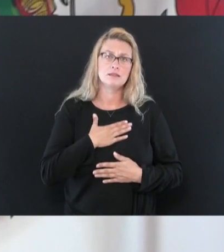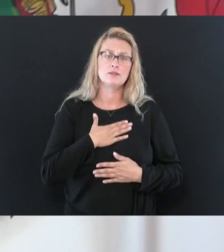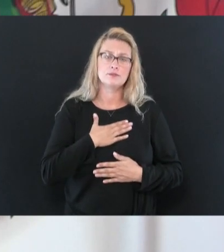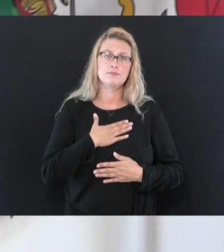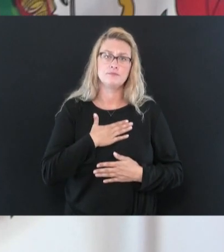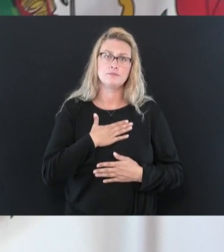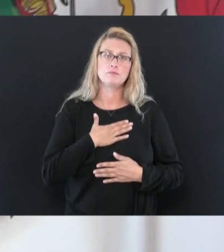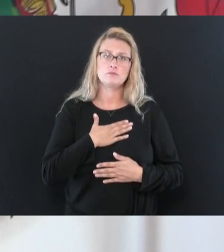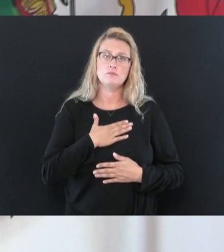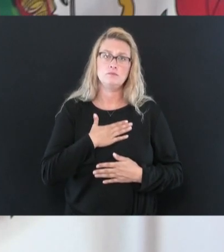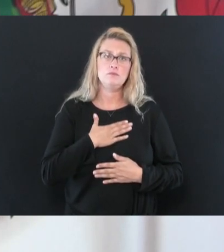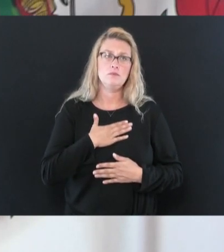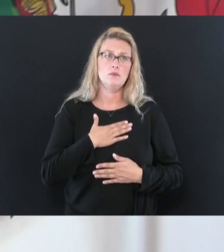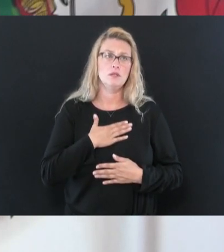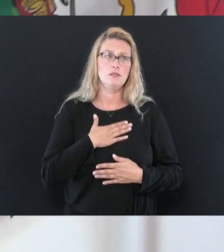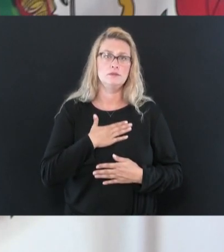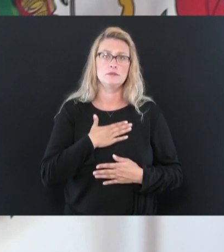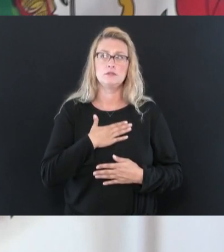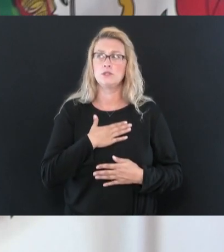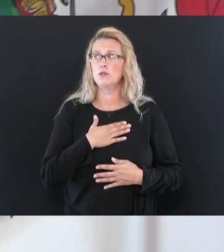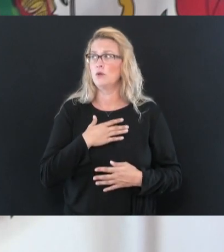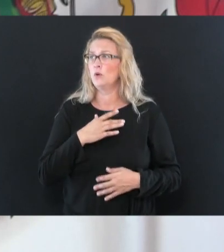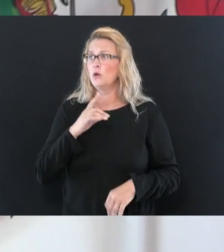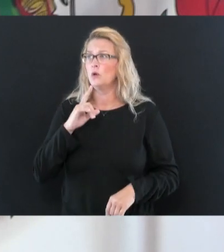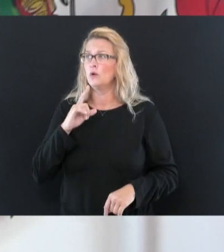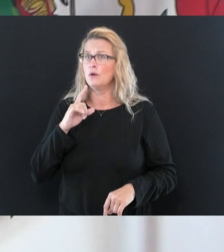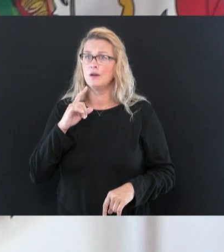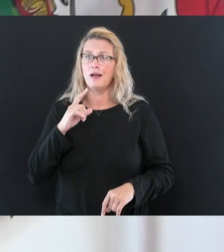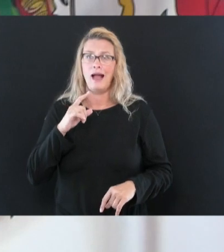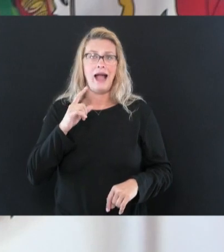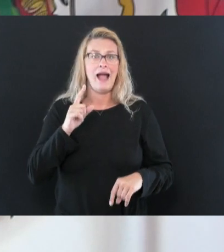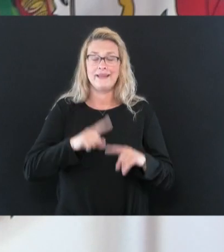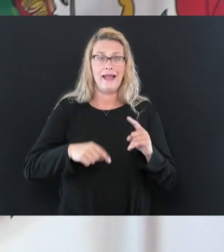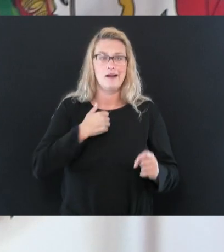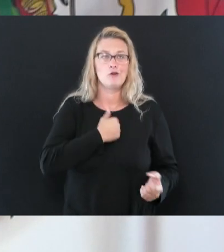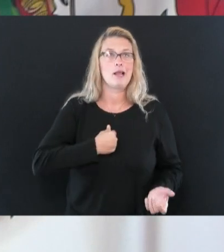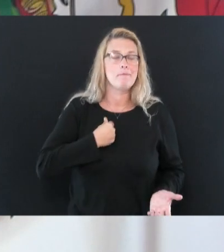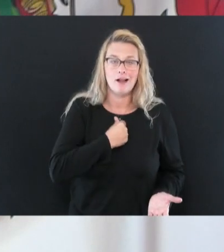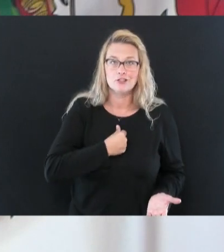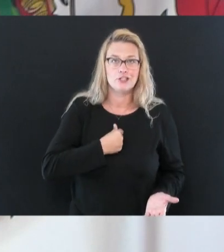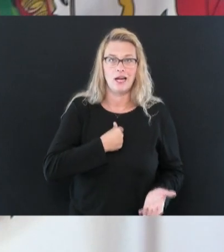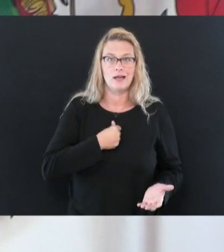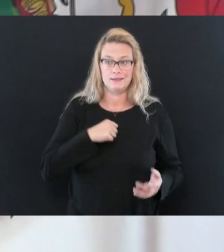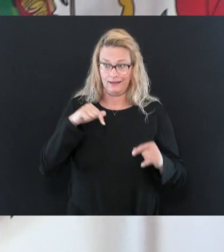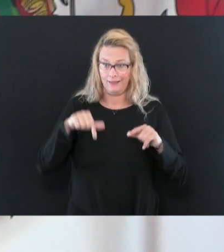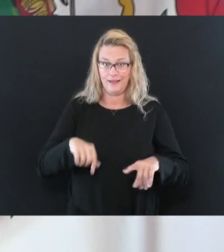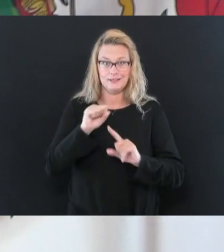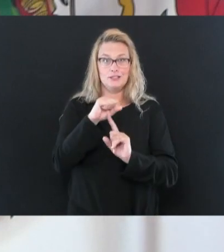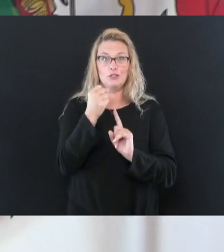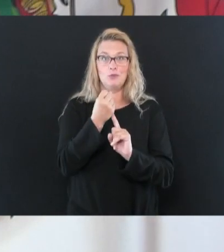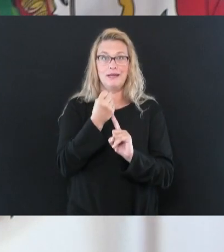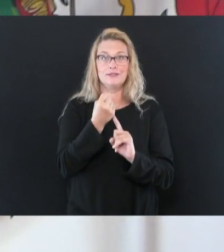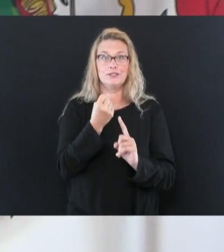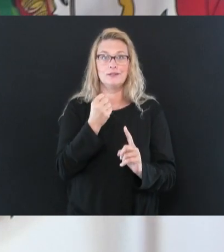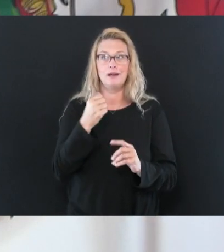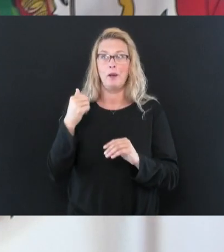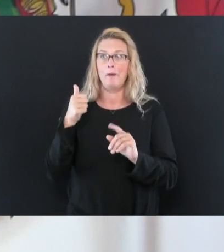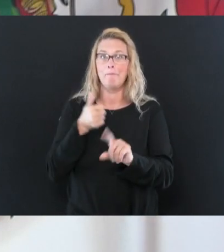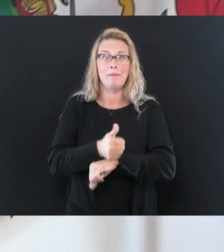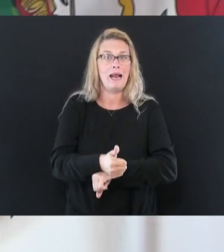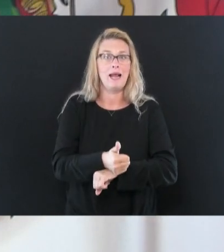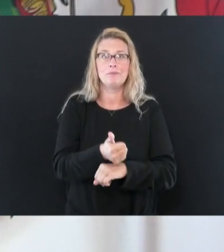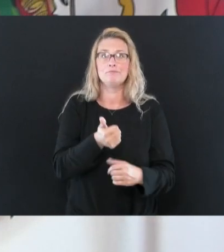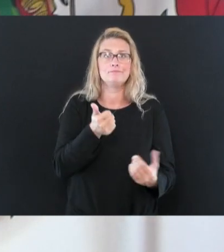that there's no point in me apologizing. It is a pandemic. It is something that is swept all across our nation and this